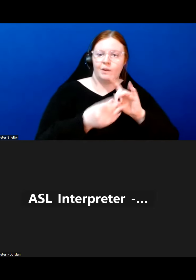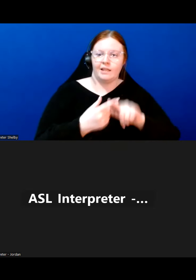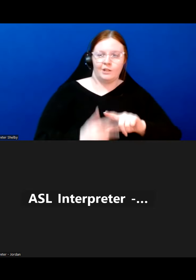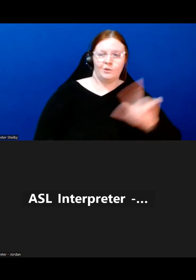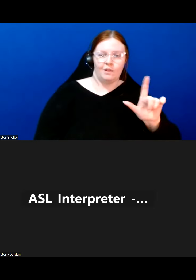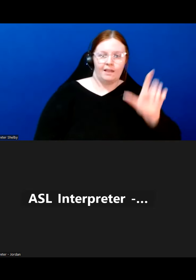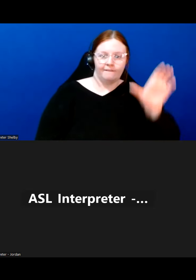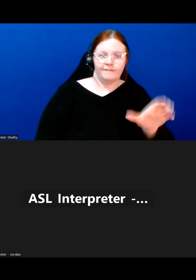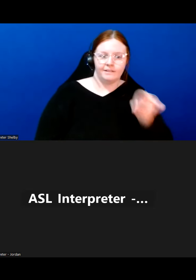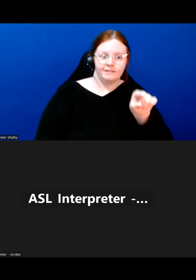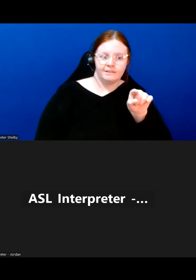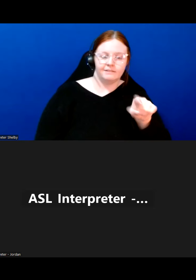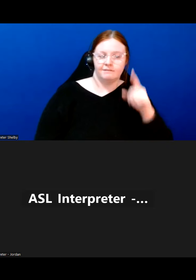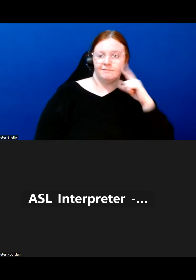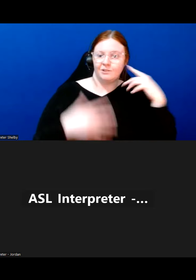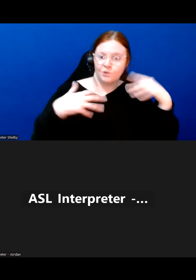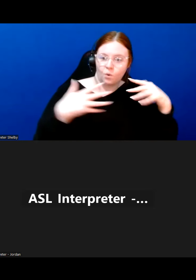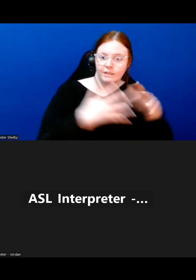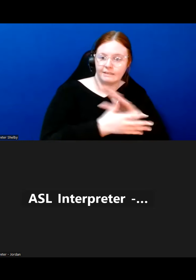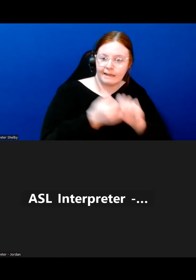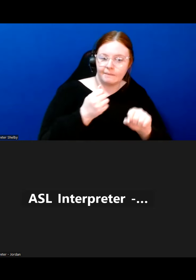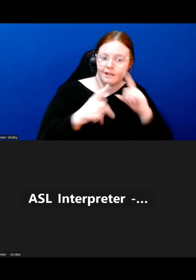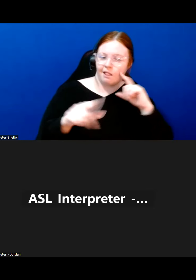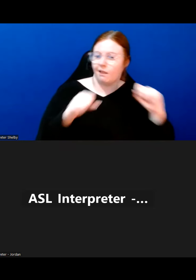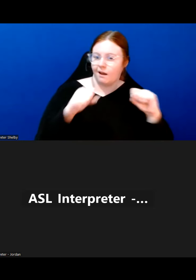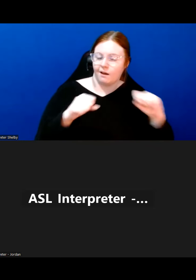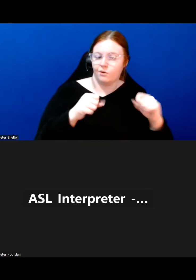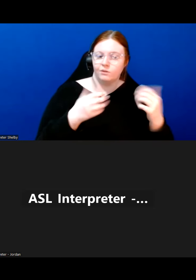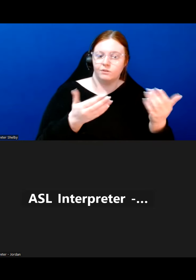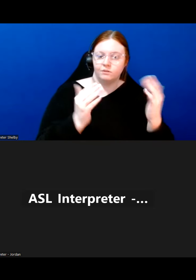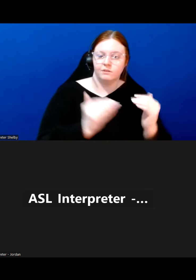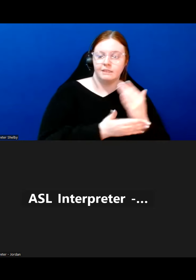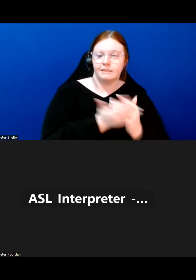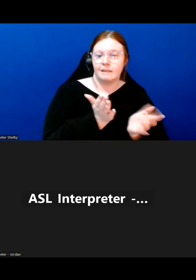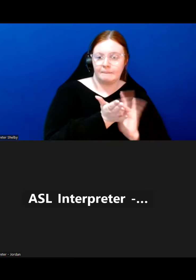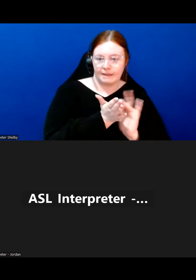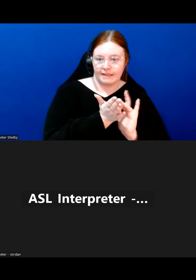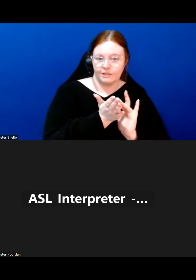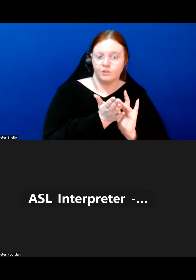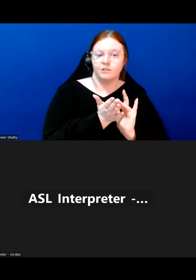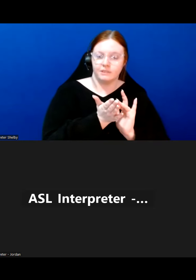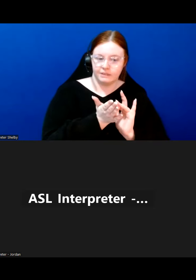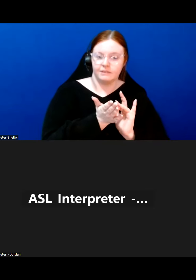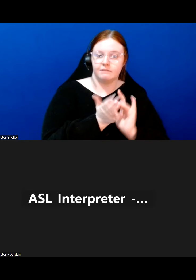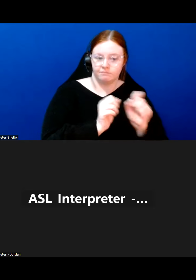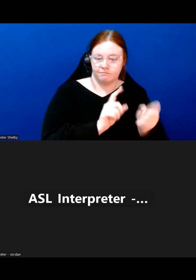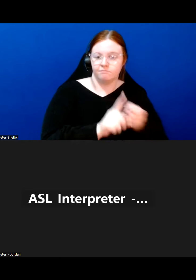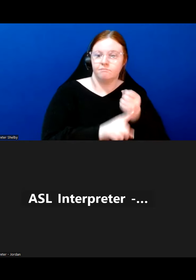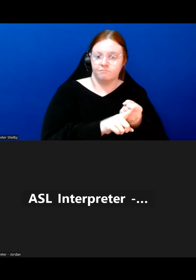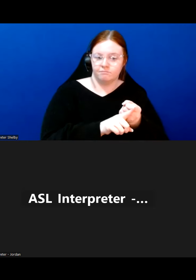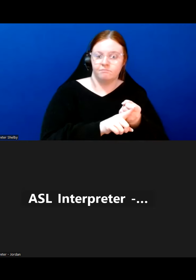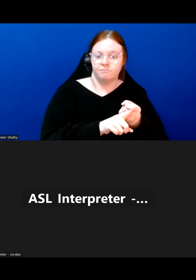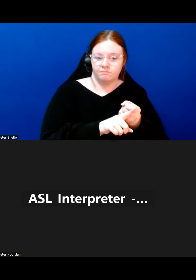loss, noise damage, as we discussed. Certain drugs can cause that type of